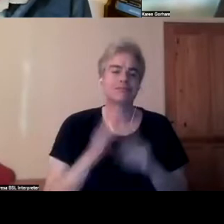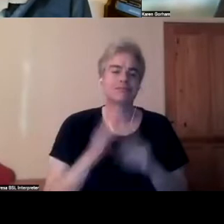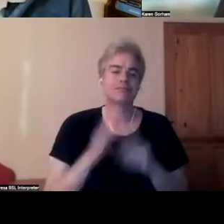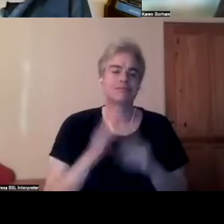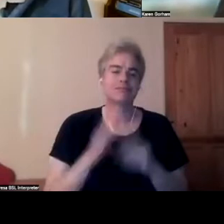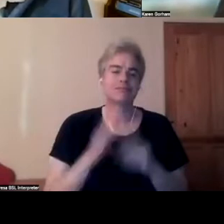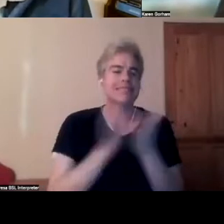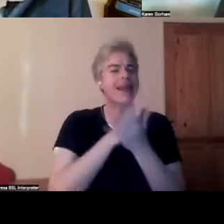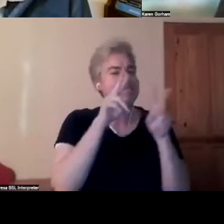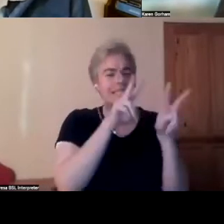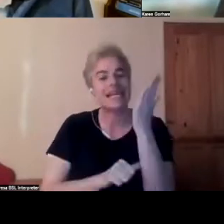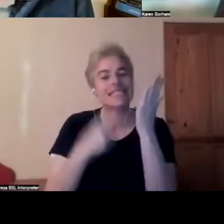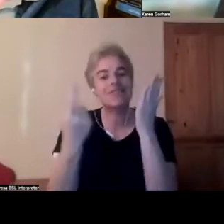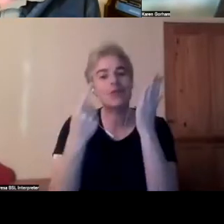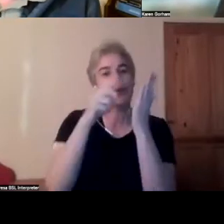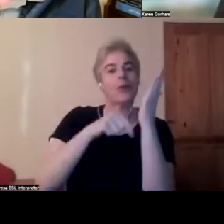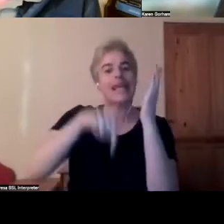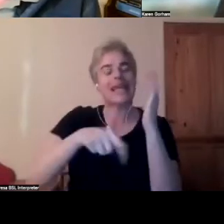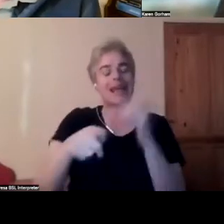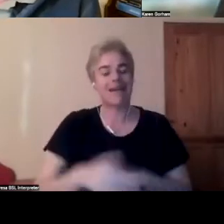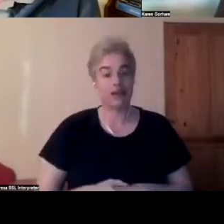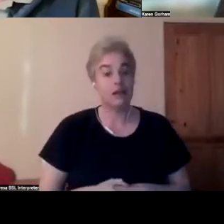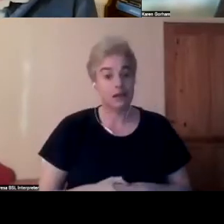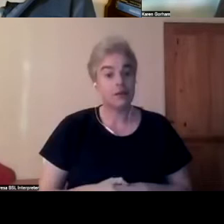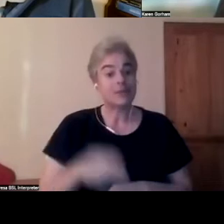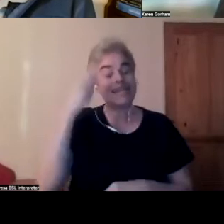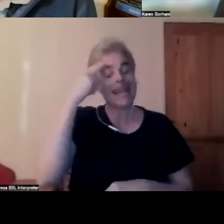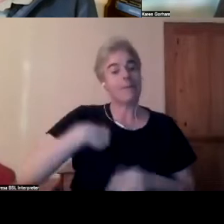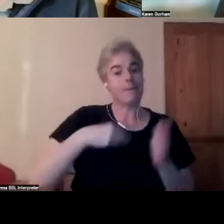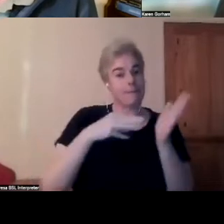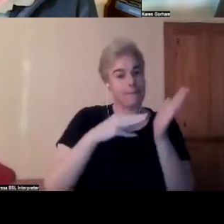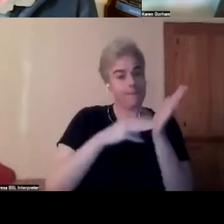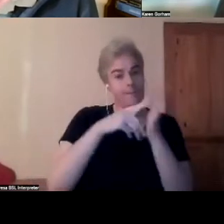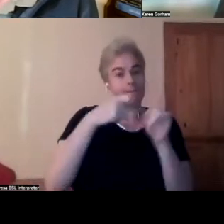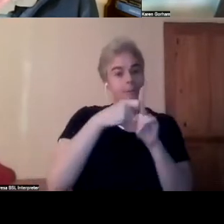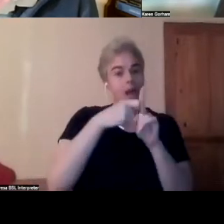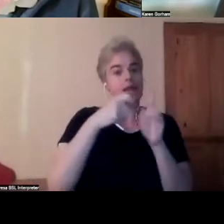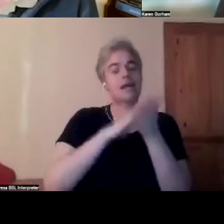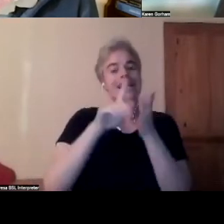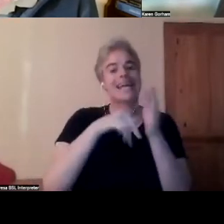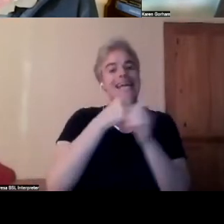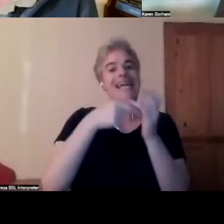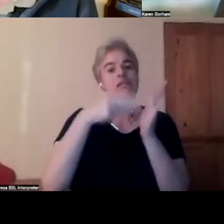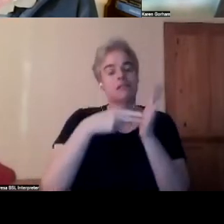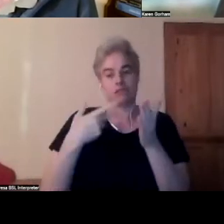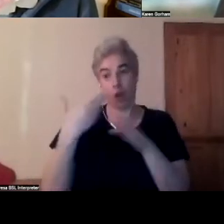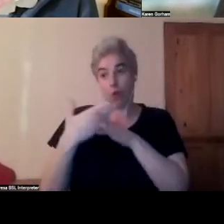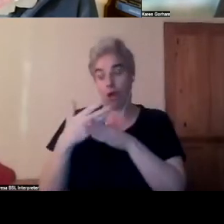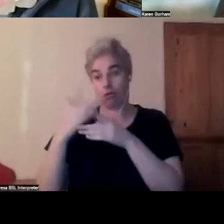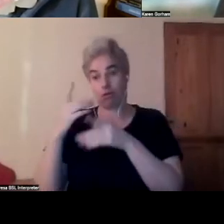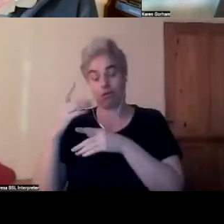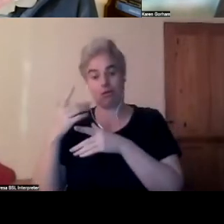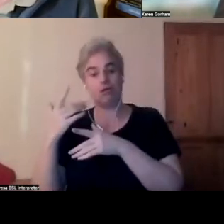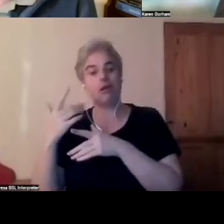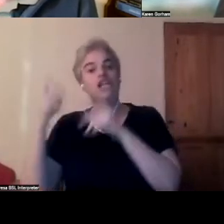list. I'm Mike Higton. I work at Durham University and I'm hosting the